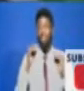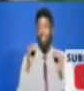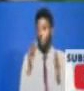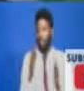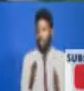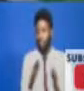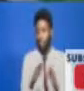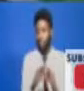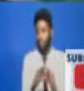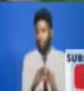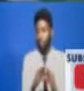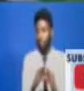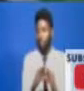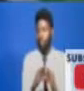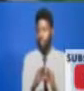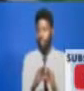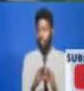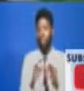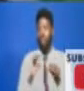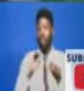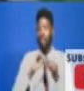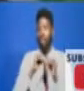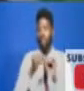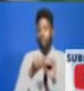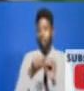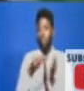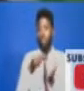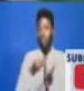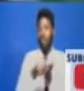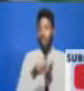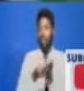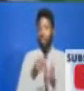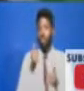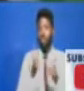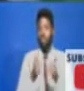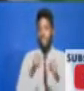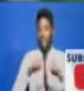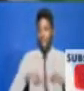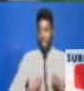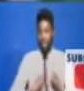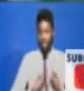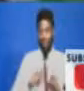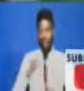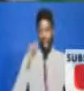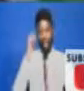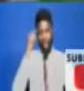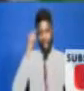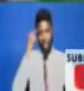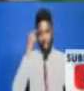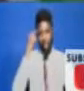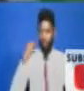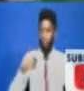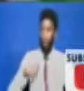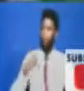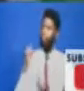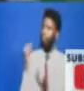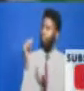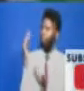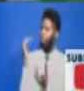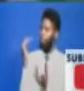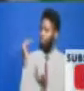the amount of money that I think I am expecting that to